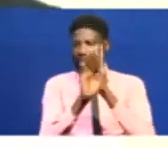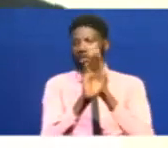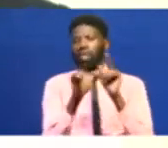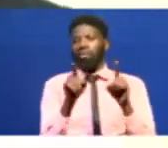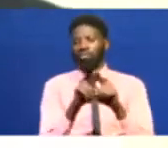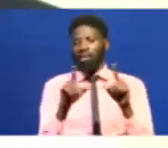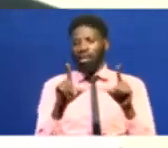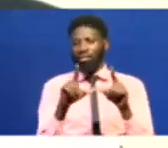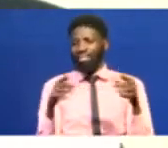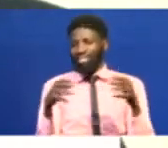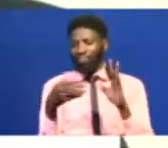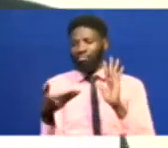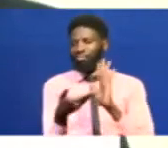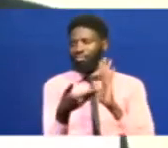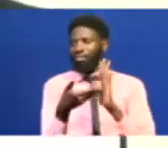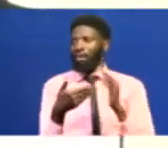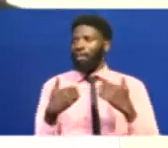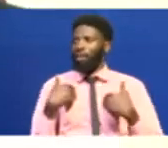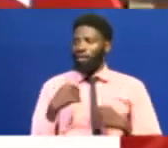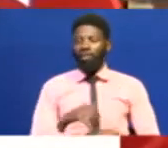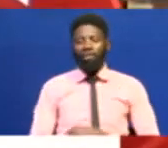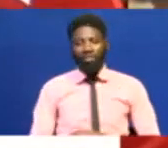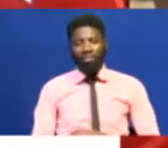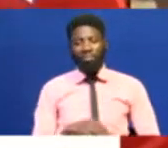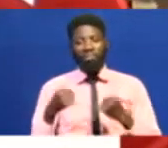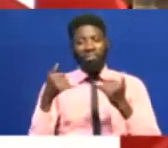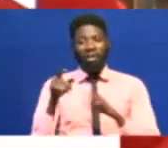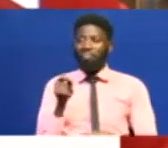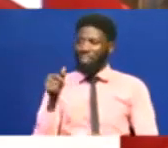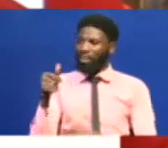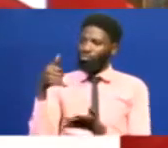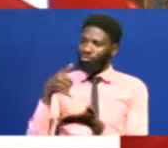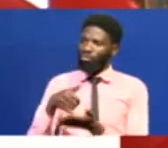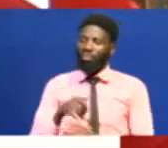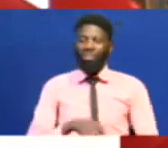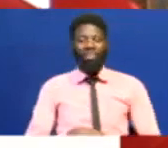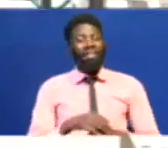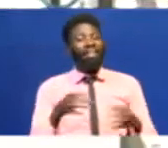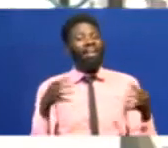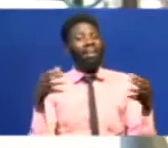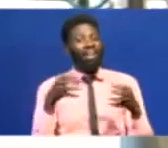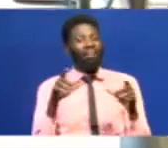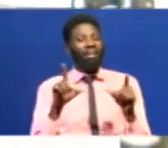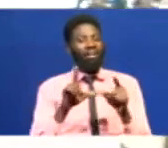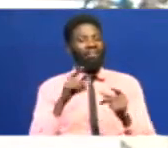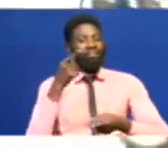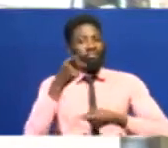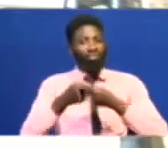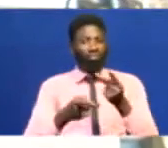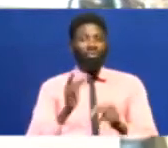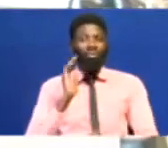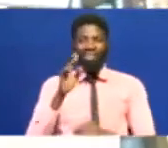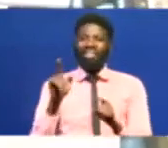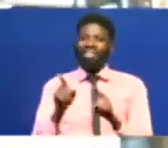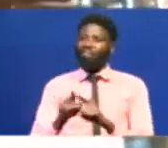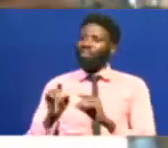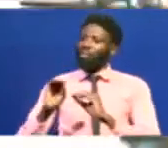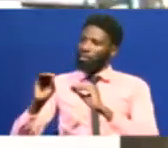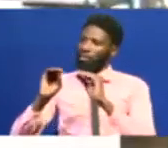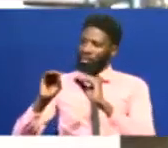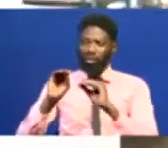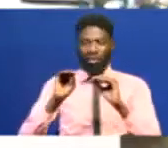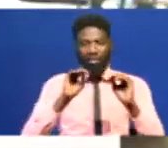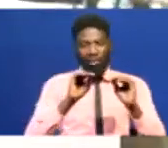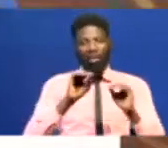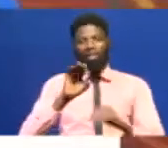is capturing that. Paying players. The club licensing process will also be rolled out to Football Kenya